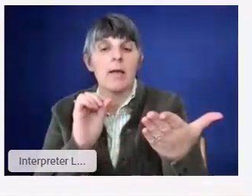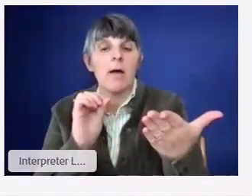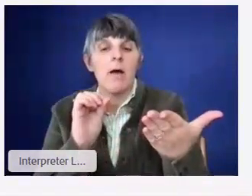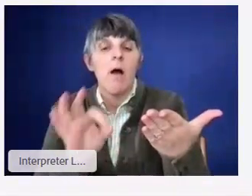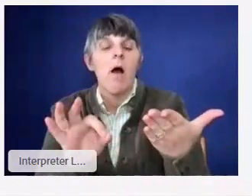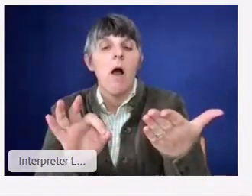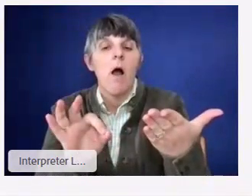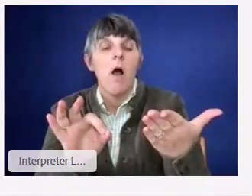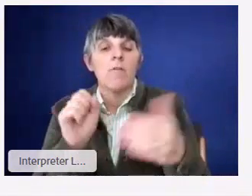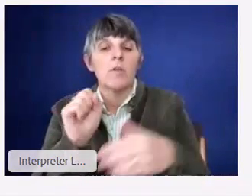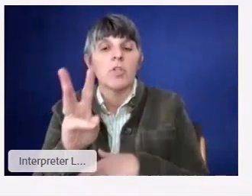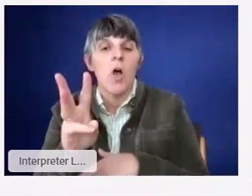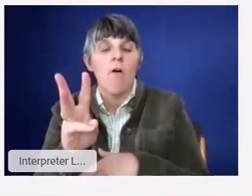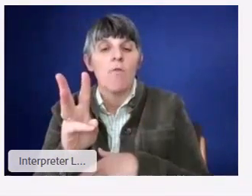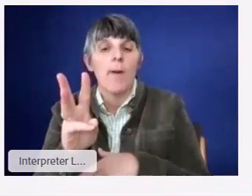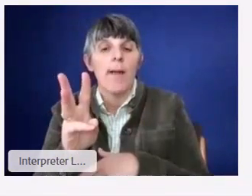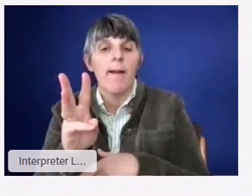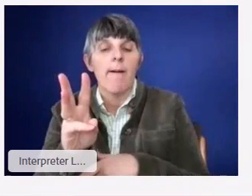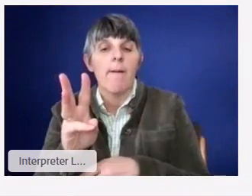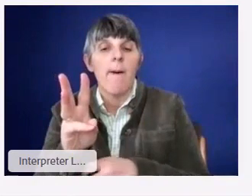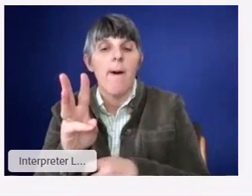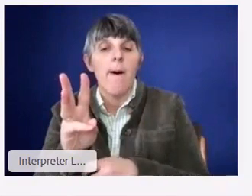the software.